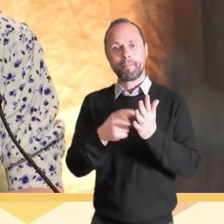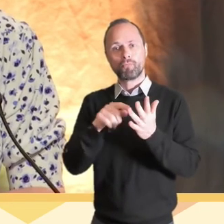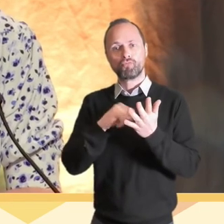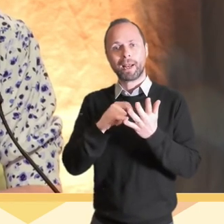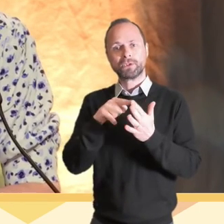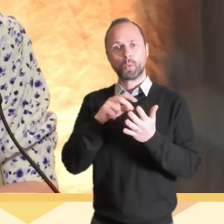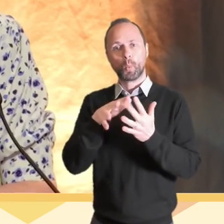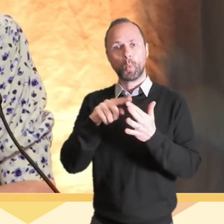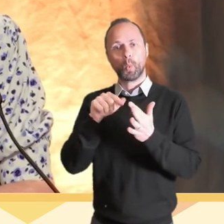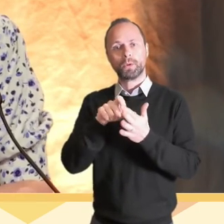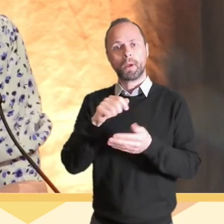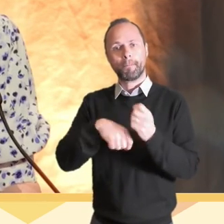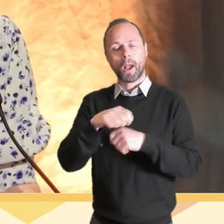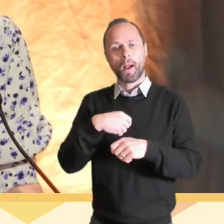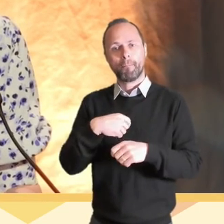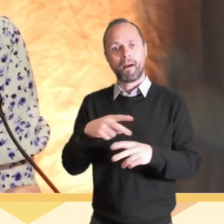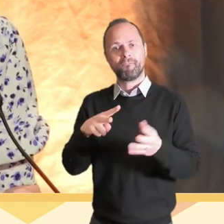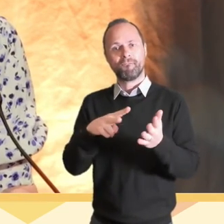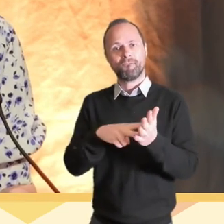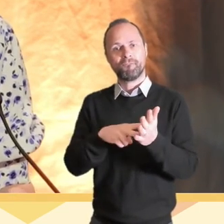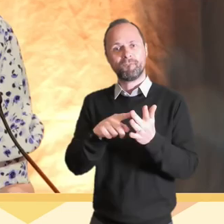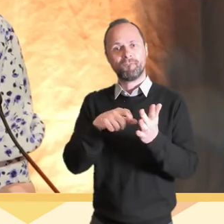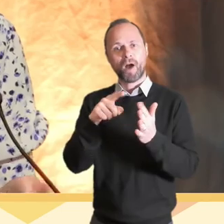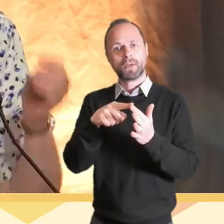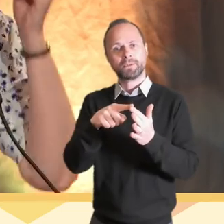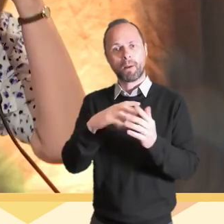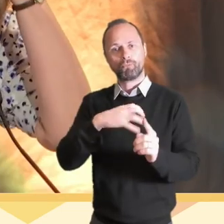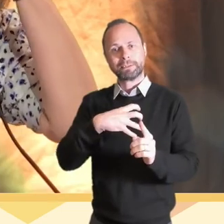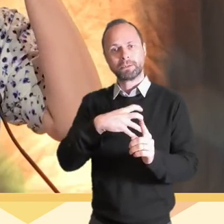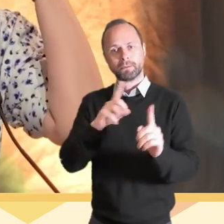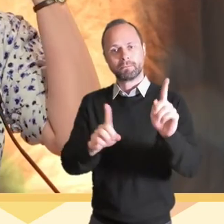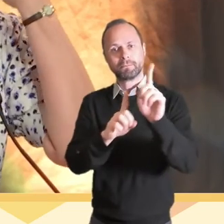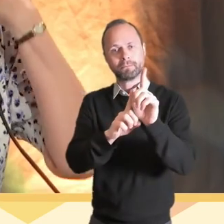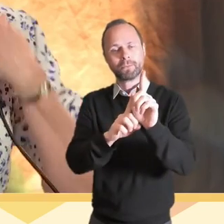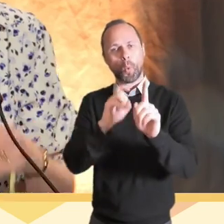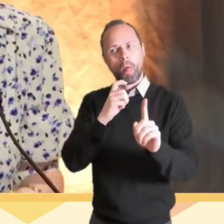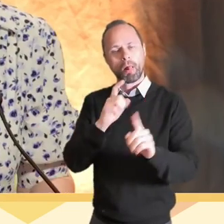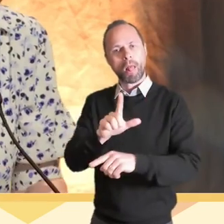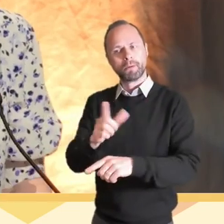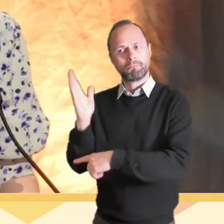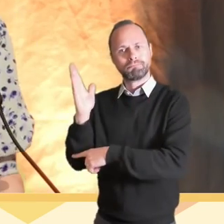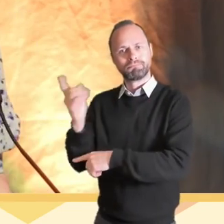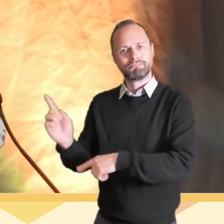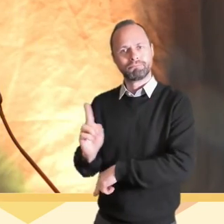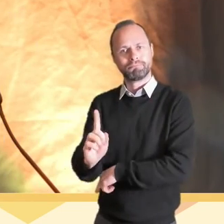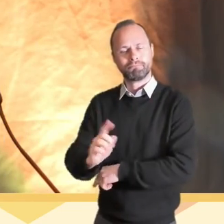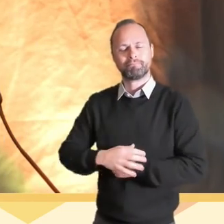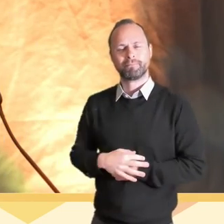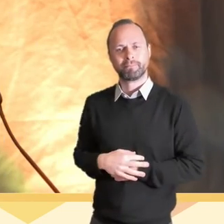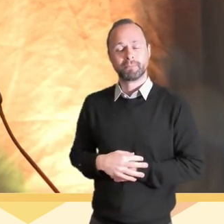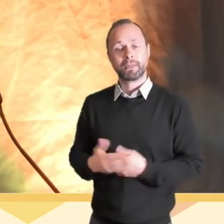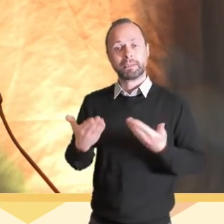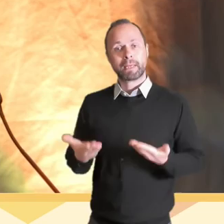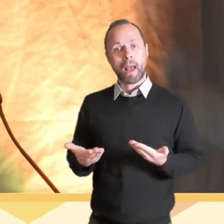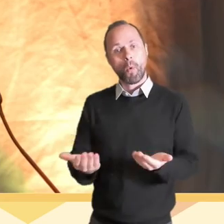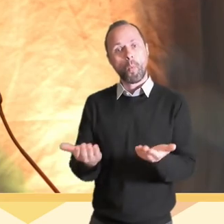Vice President, and we'll be hearing more from him in due course. But now it's the time to welcome our